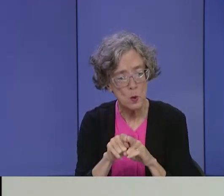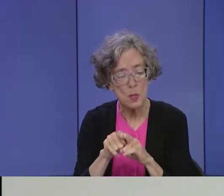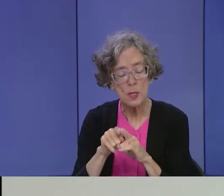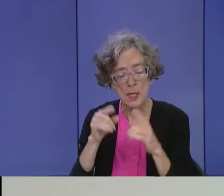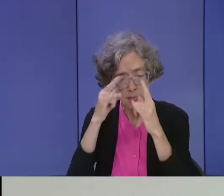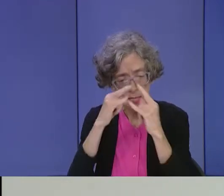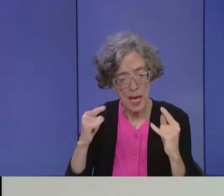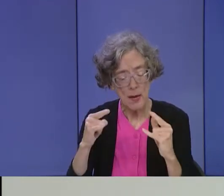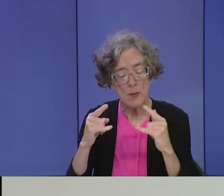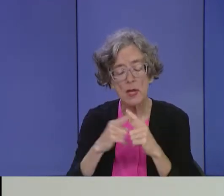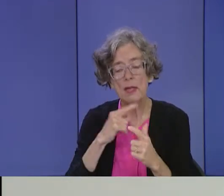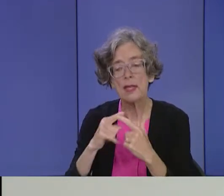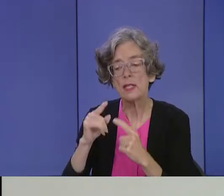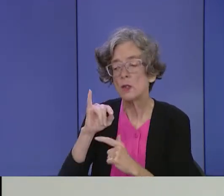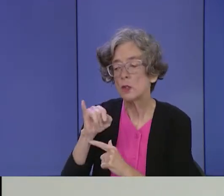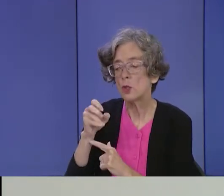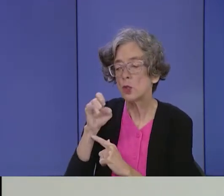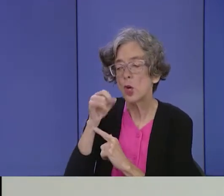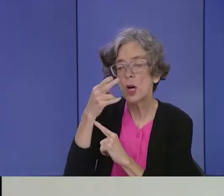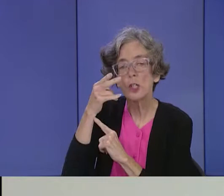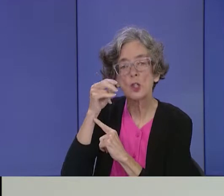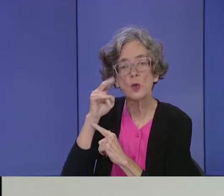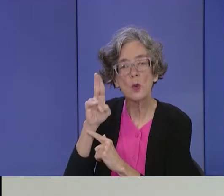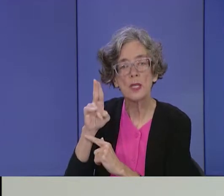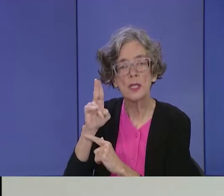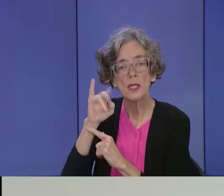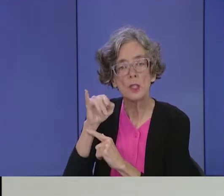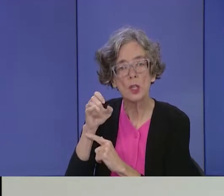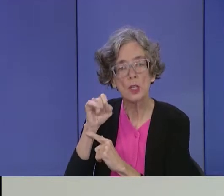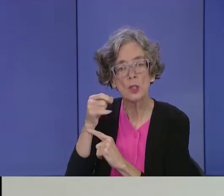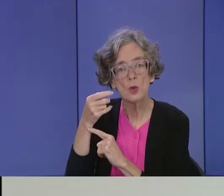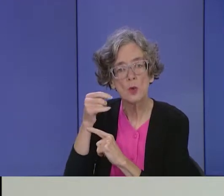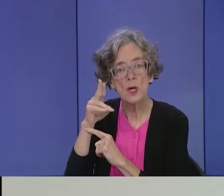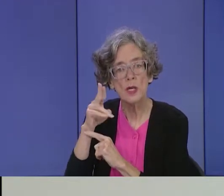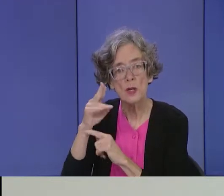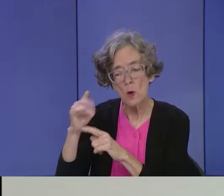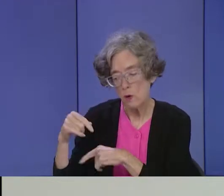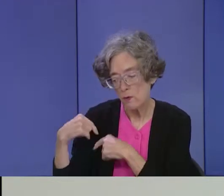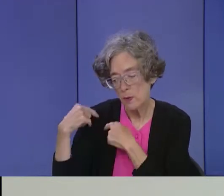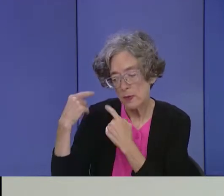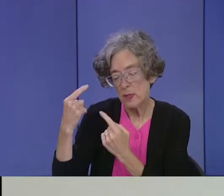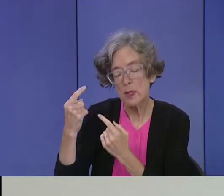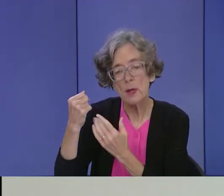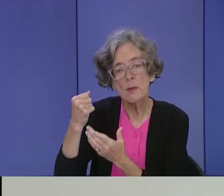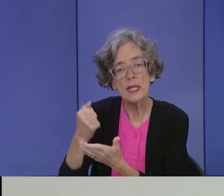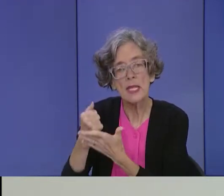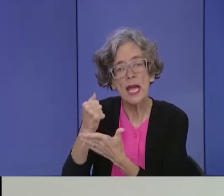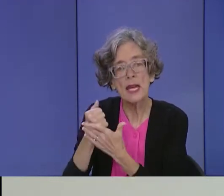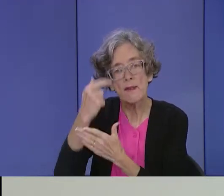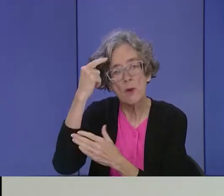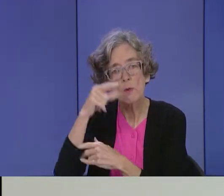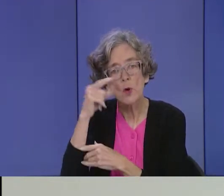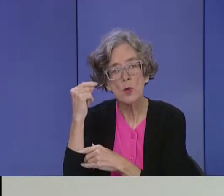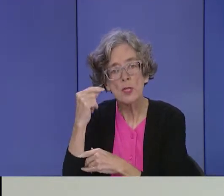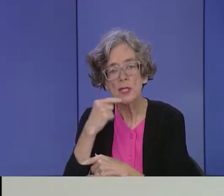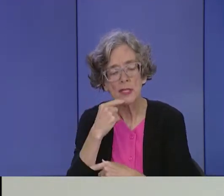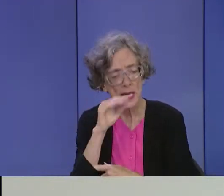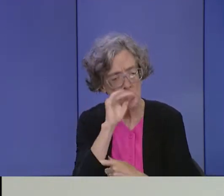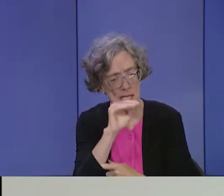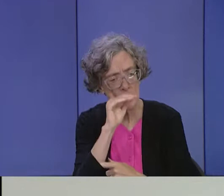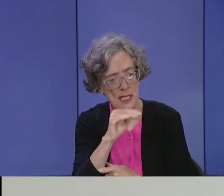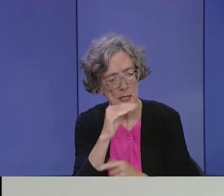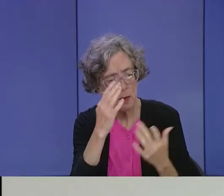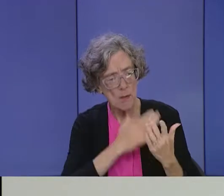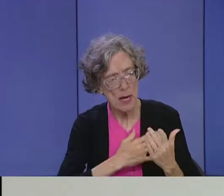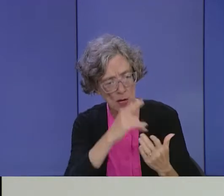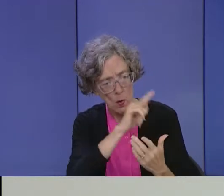in the camp, Joshua, son of Nun, who from his youth had been Moses' aide, said, Moses,